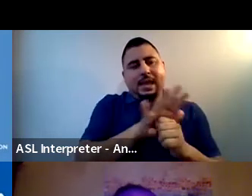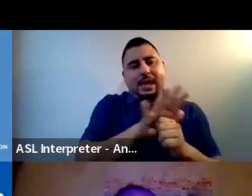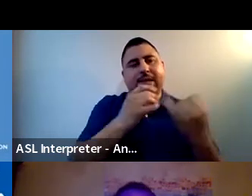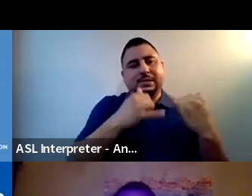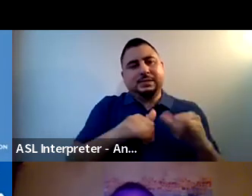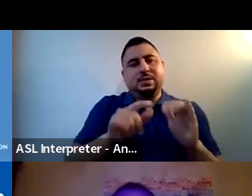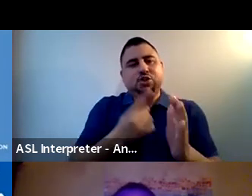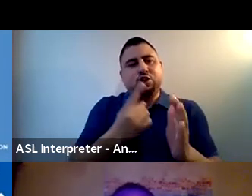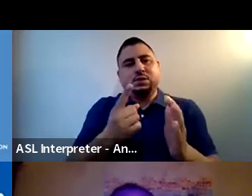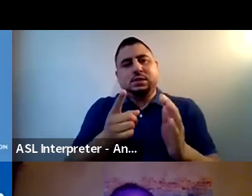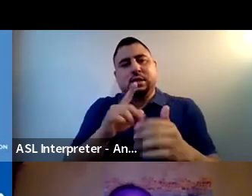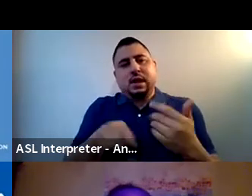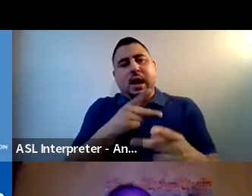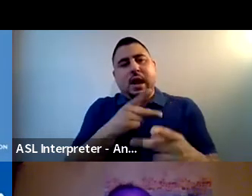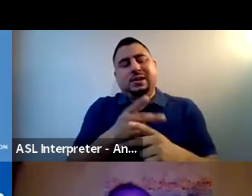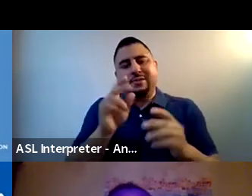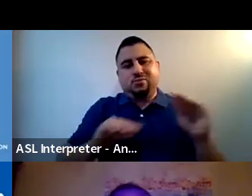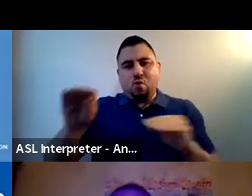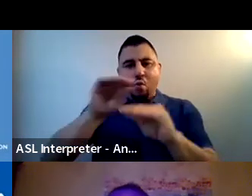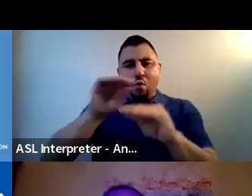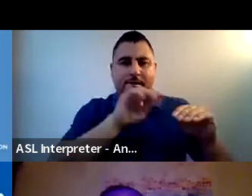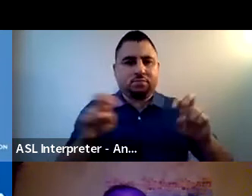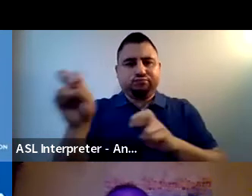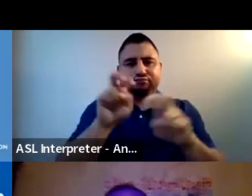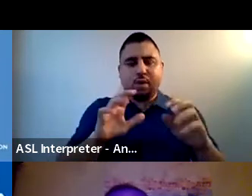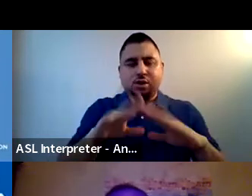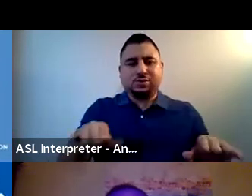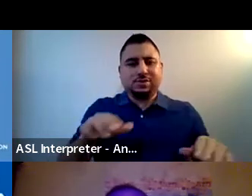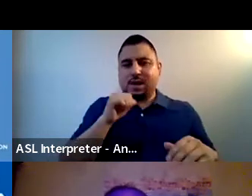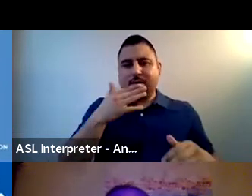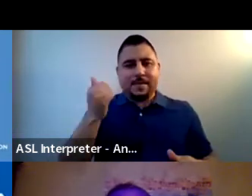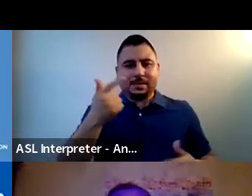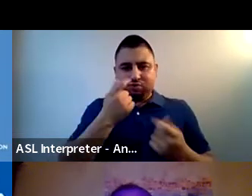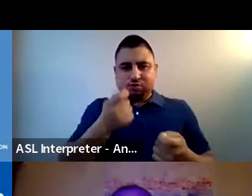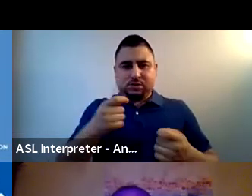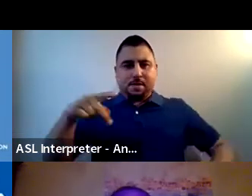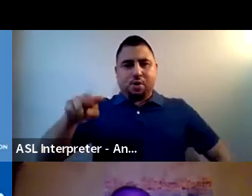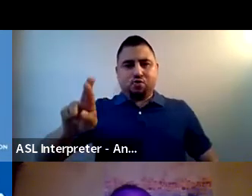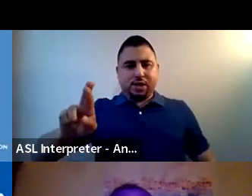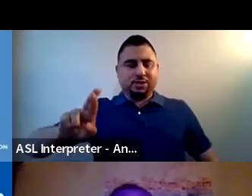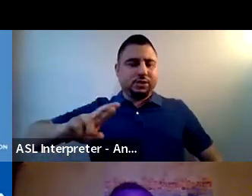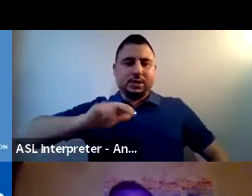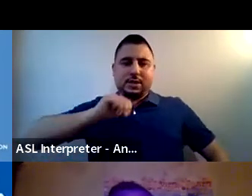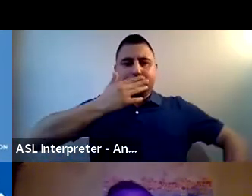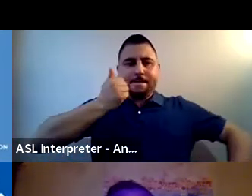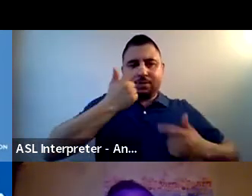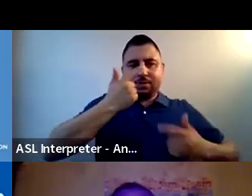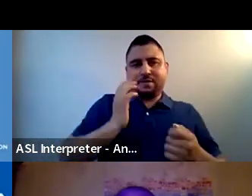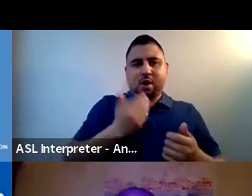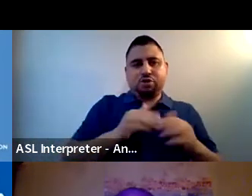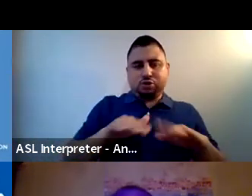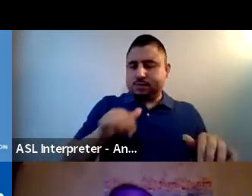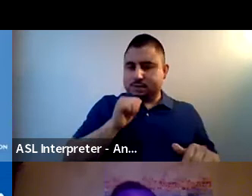still just dishevel and shift around our children. That is not in the best interest of Pointer Ridge. That is not in the best interest of our